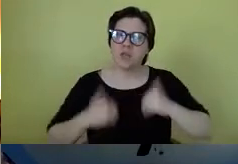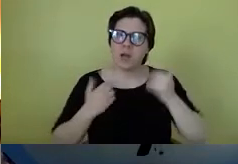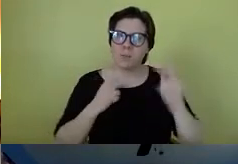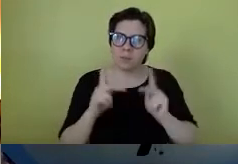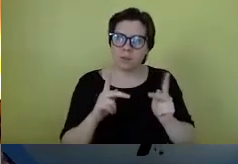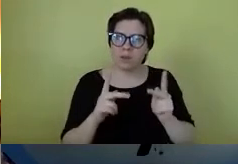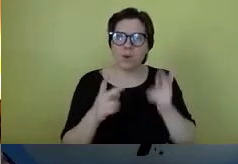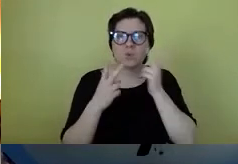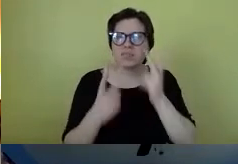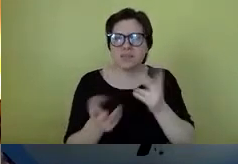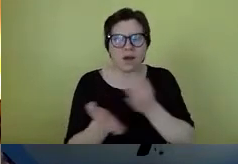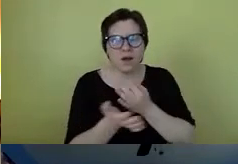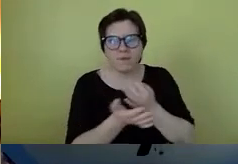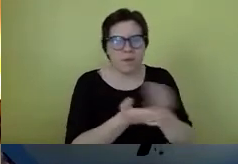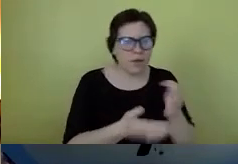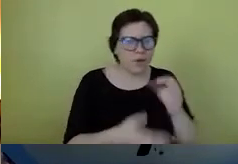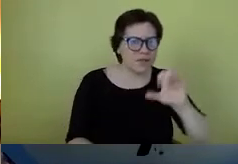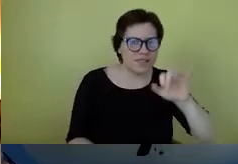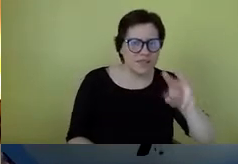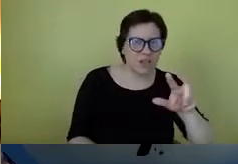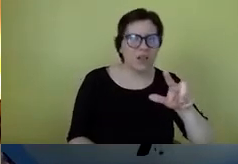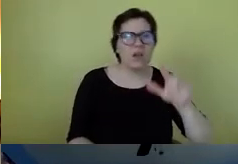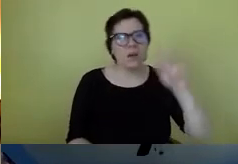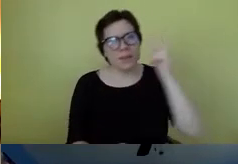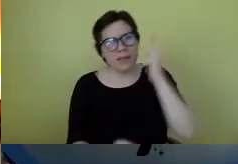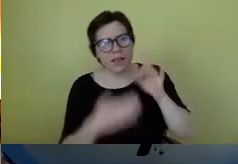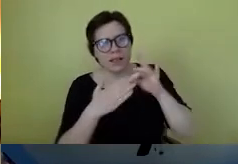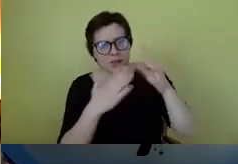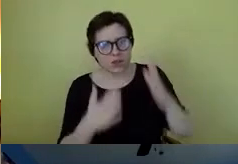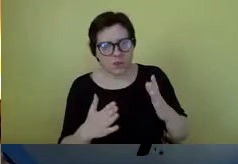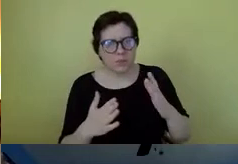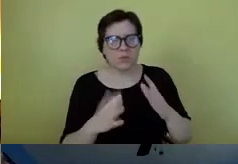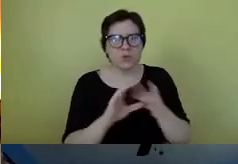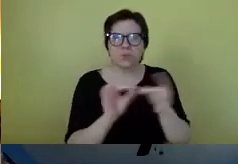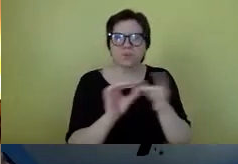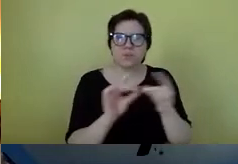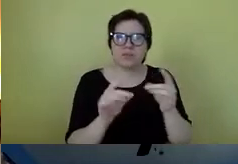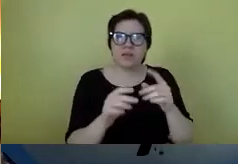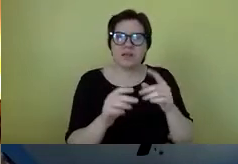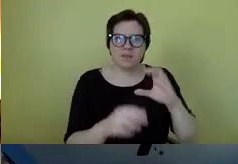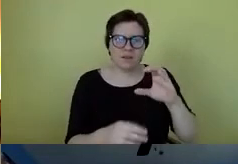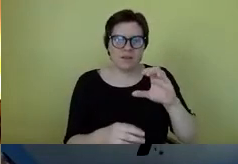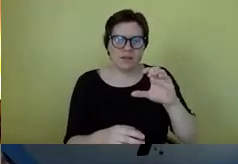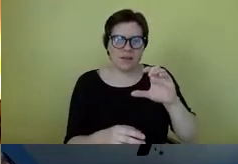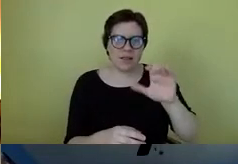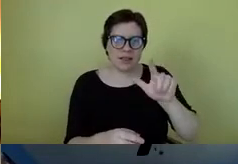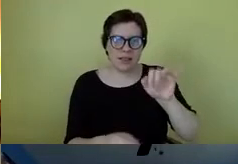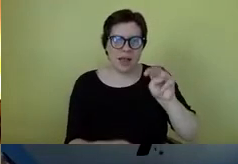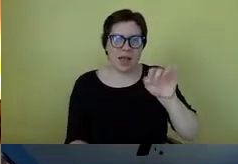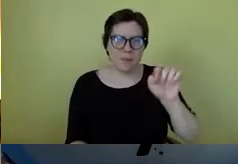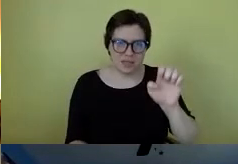of civil and political leadership to address the pending climate catastrophe? And how can we use Laudato Si and